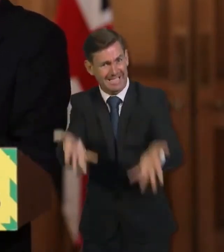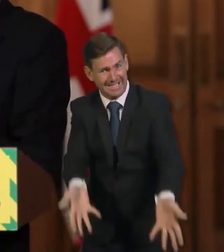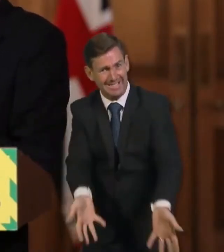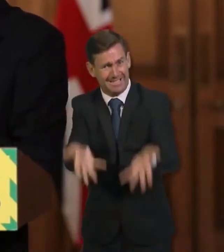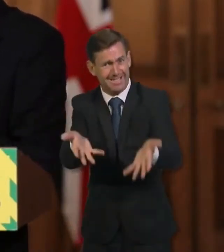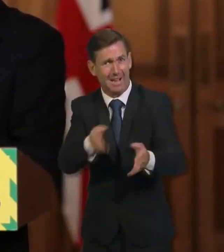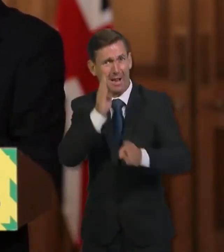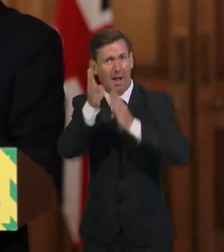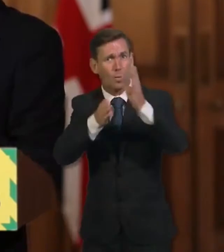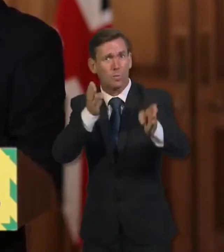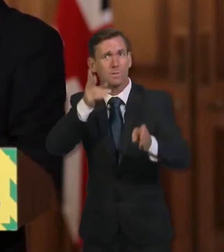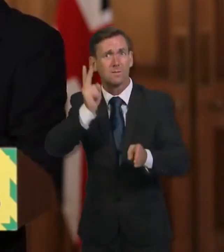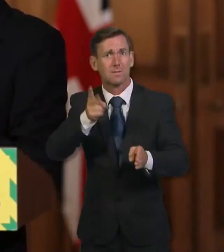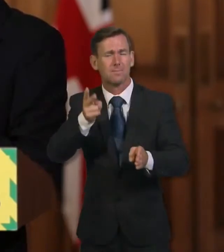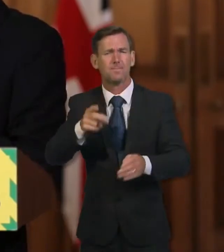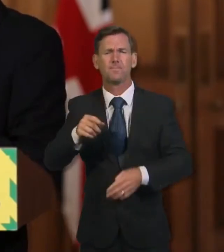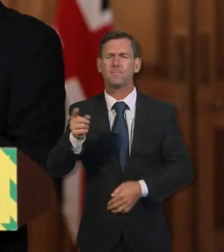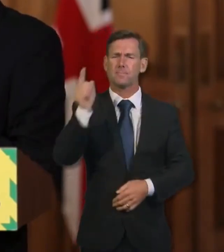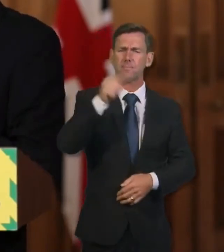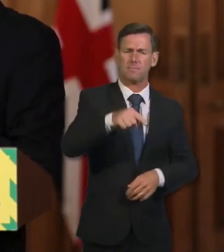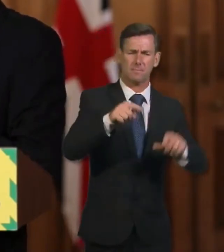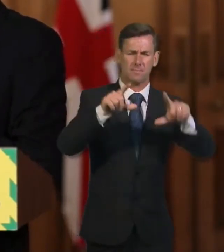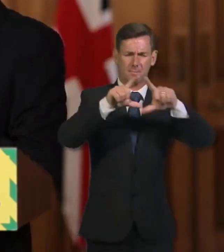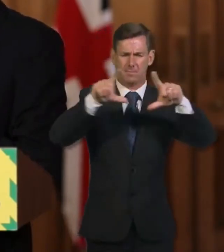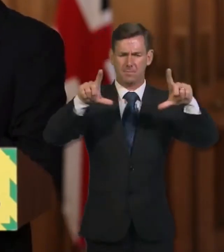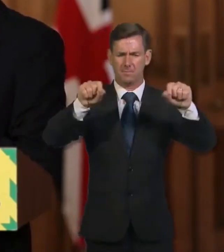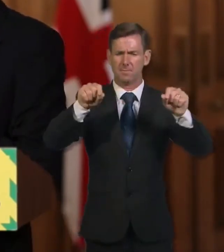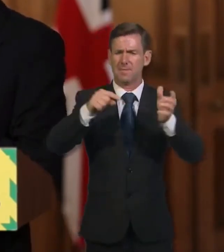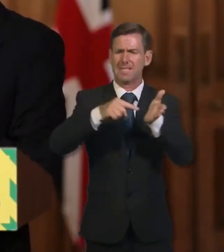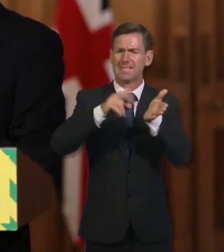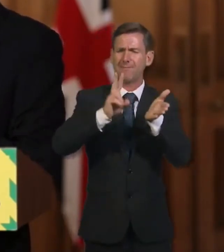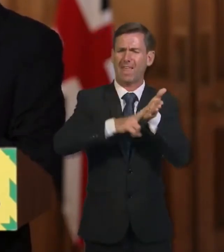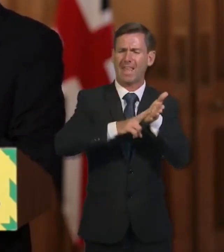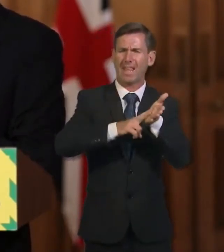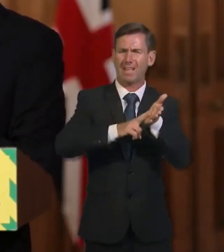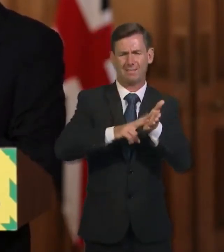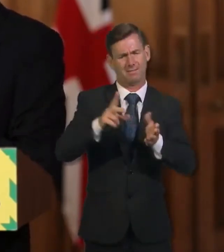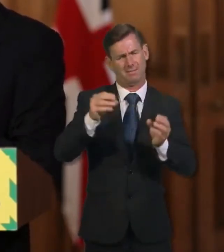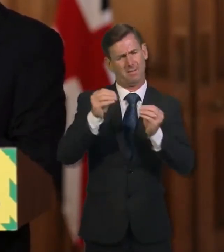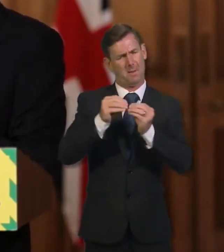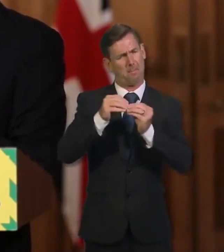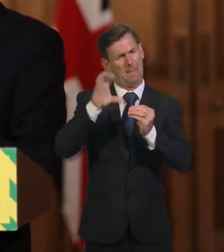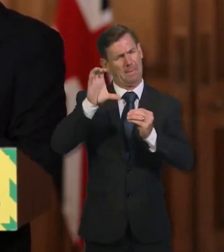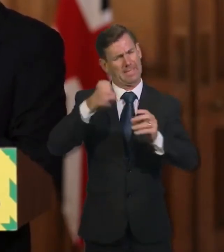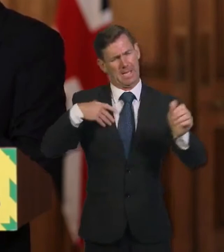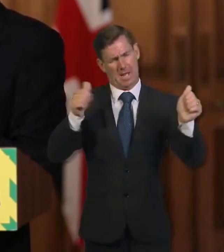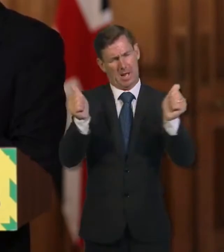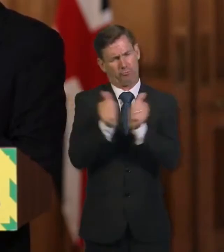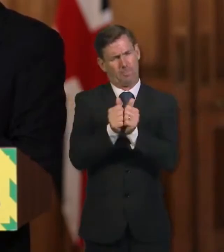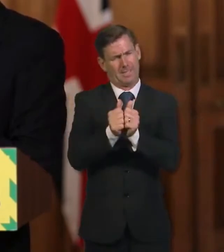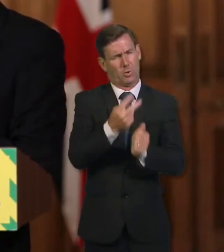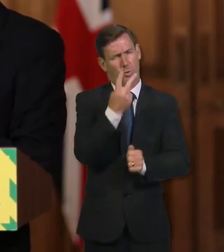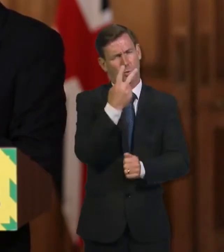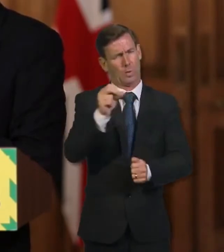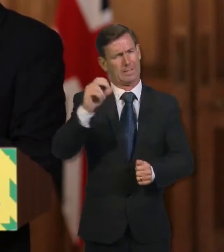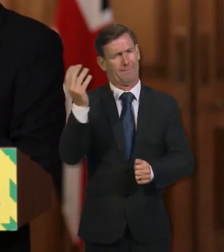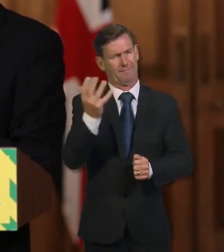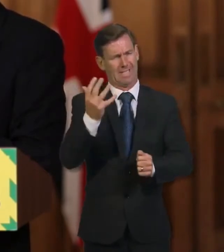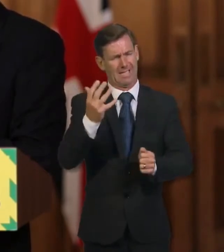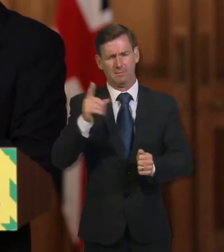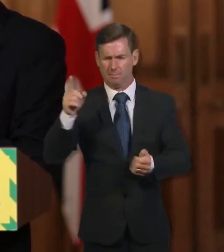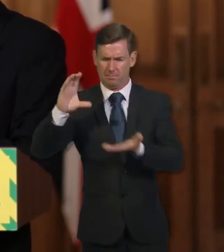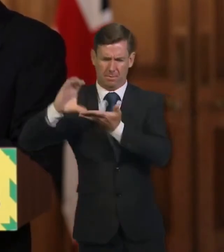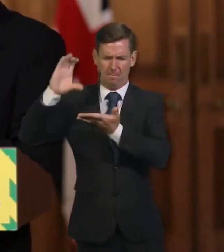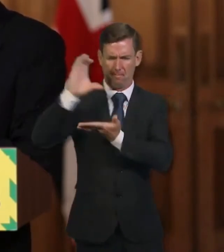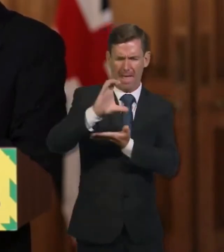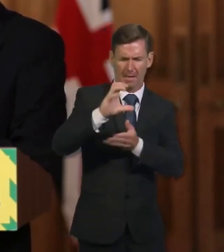that this was a good settlement. The BBC themselves described it as a good settlement, and we very much regret the fact that